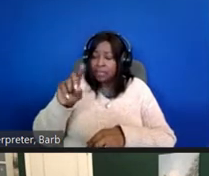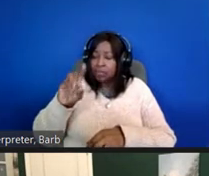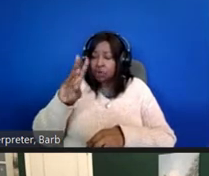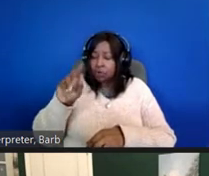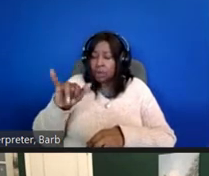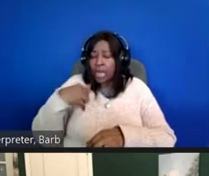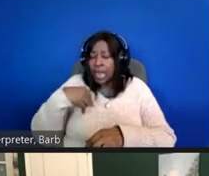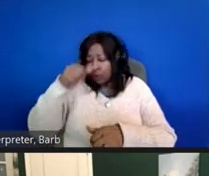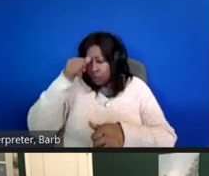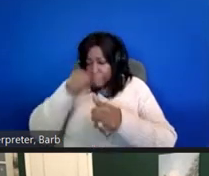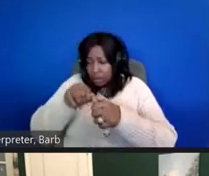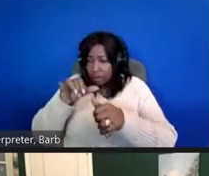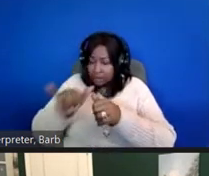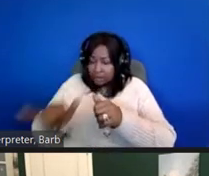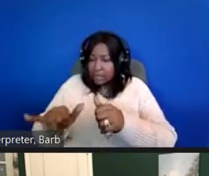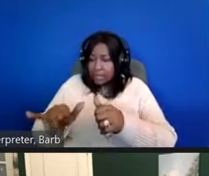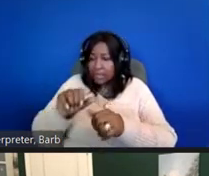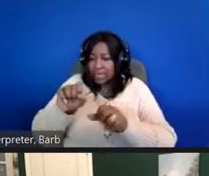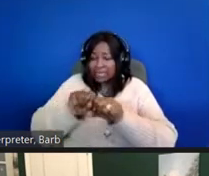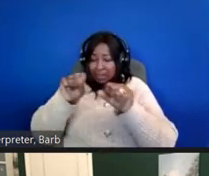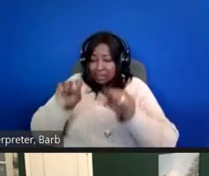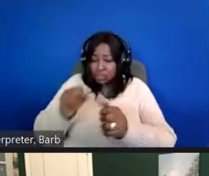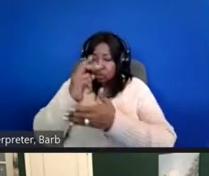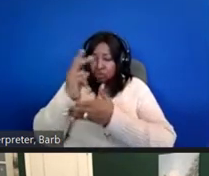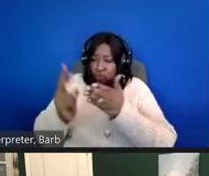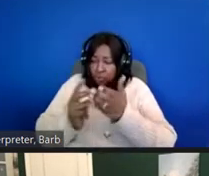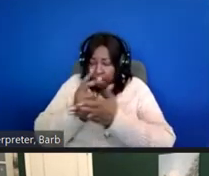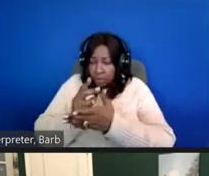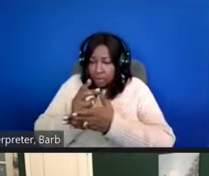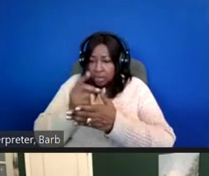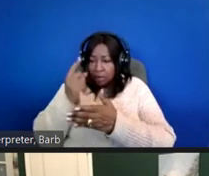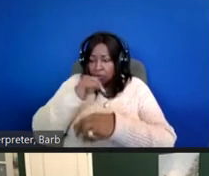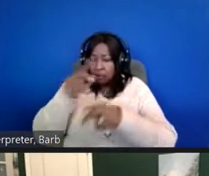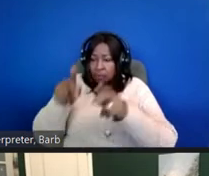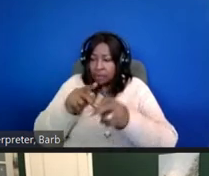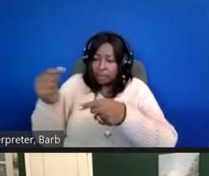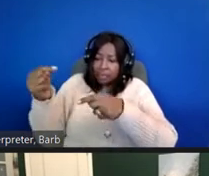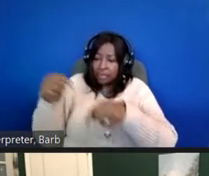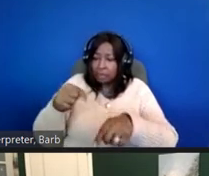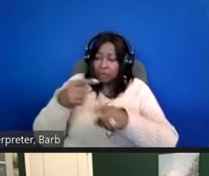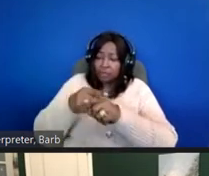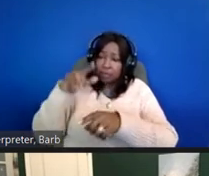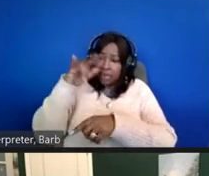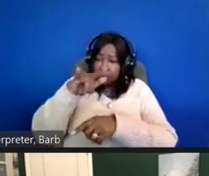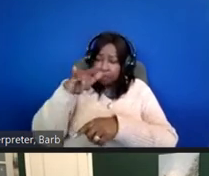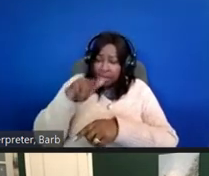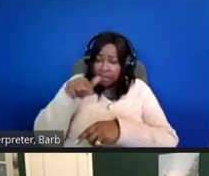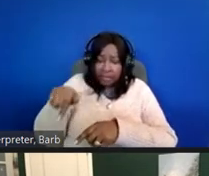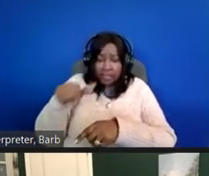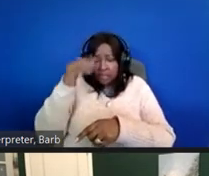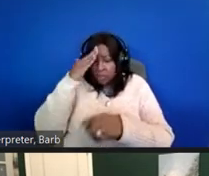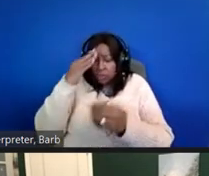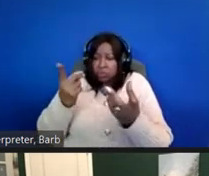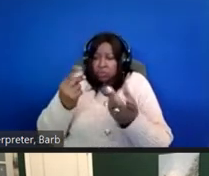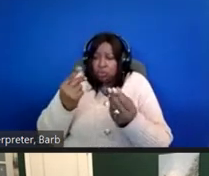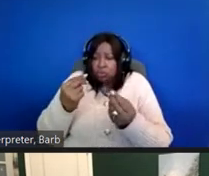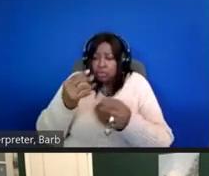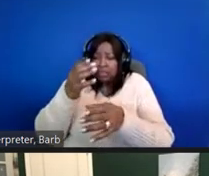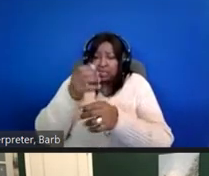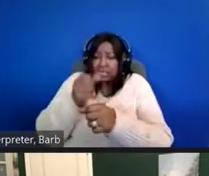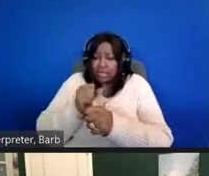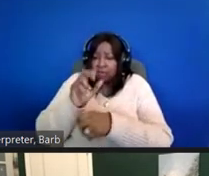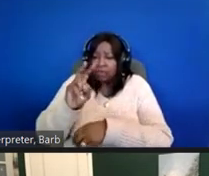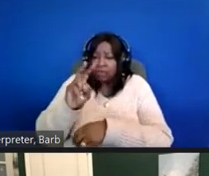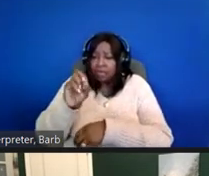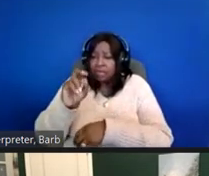helping people coming in from the airplanes, not knowing what to do to get a Ventra card because that was what